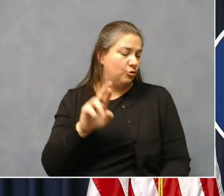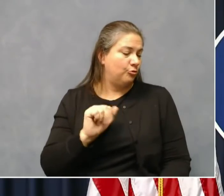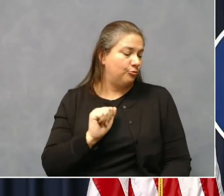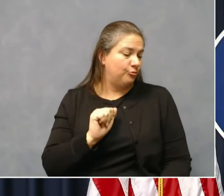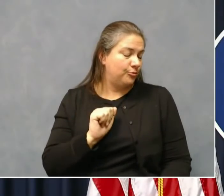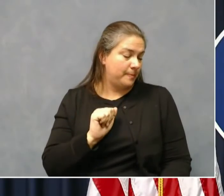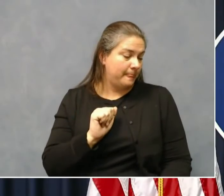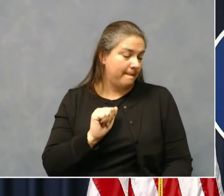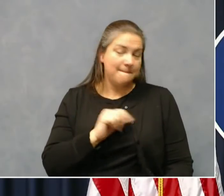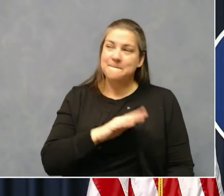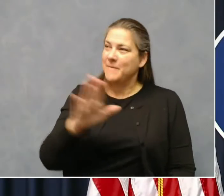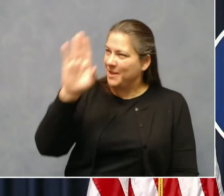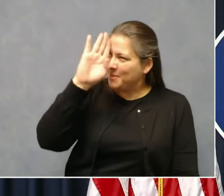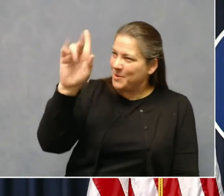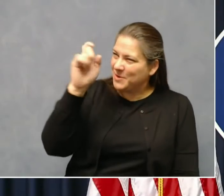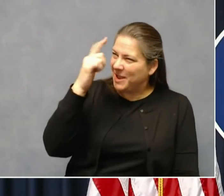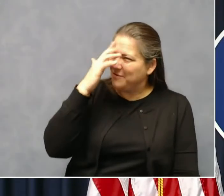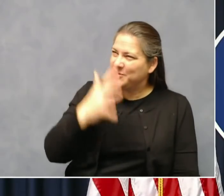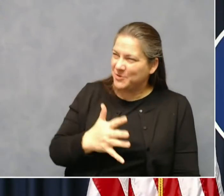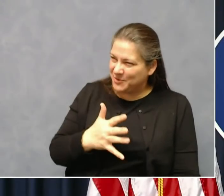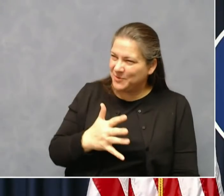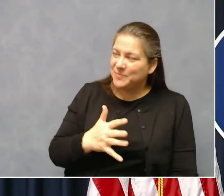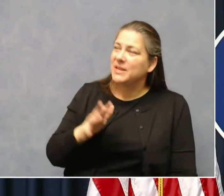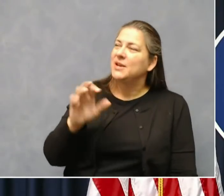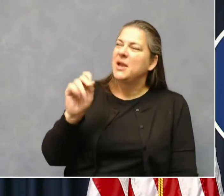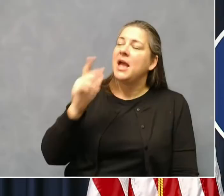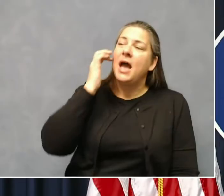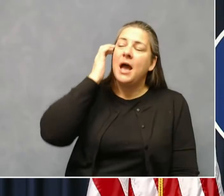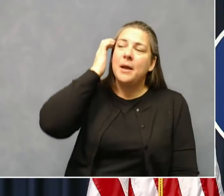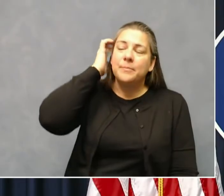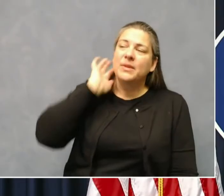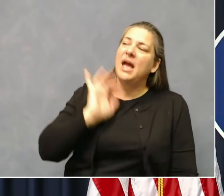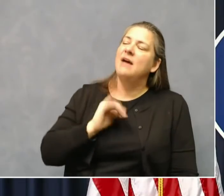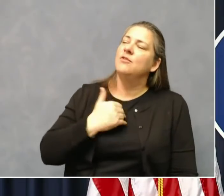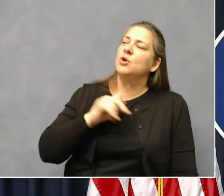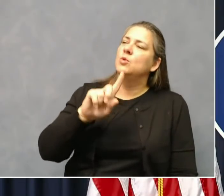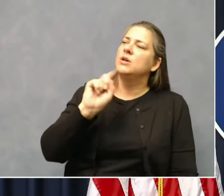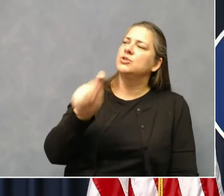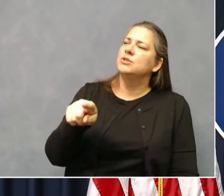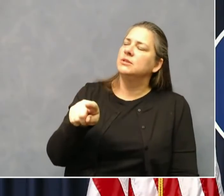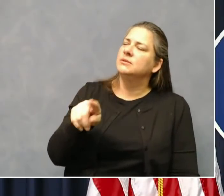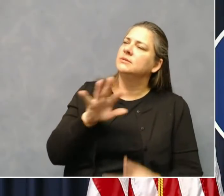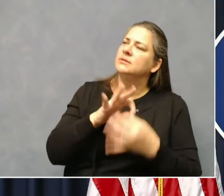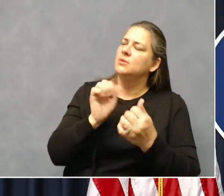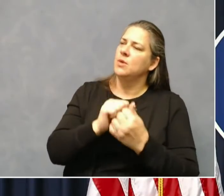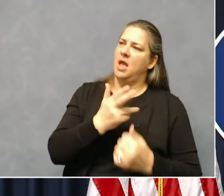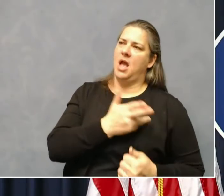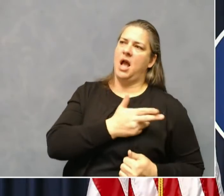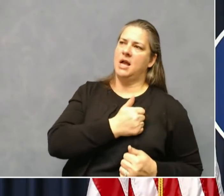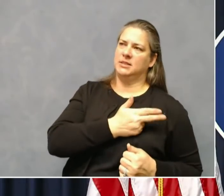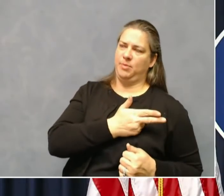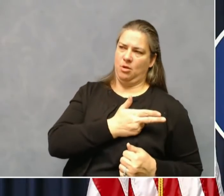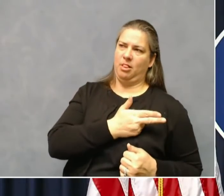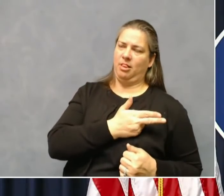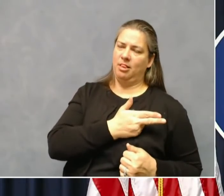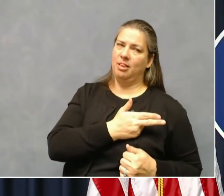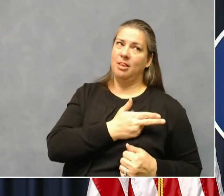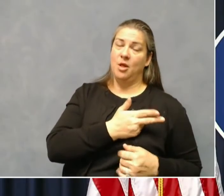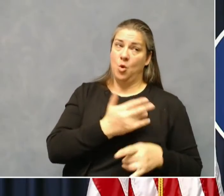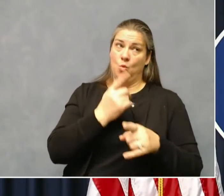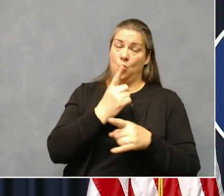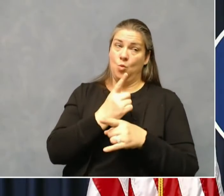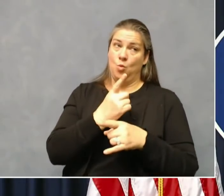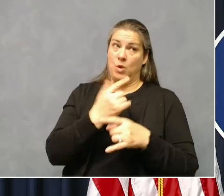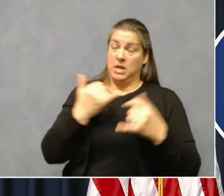Hi, Governor. That's okay. I have a question about statewide hospital capacity. So right now, there's no way